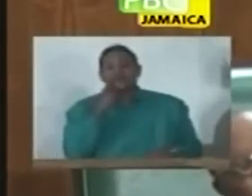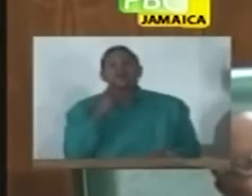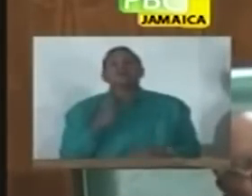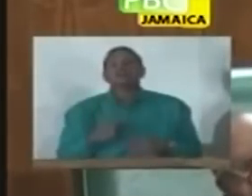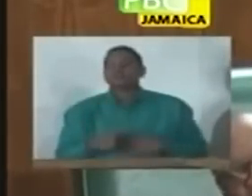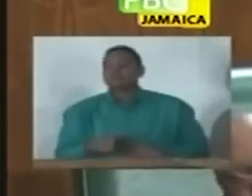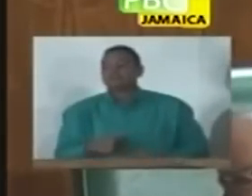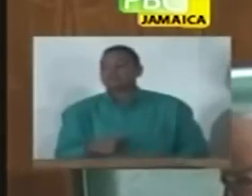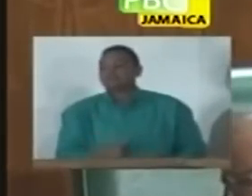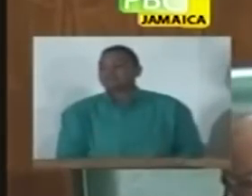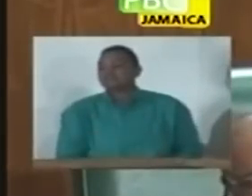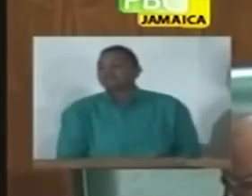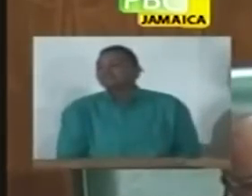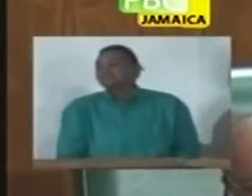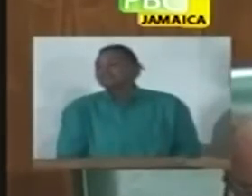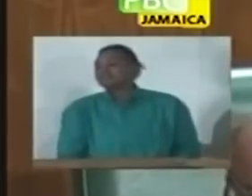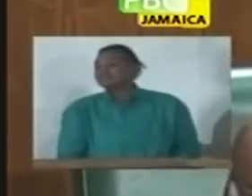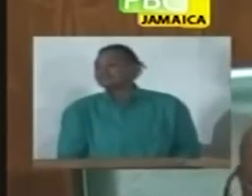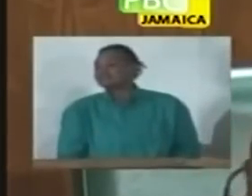hand.